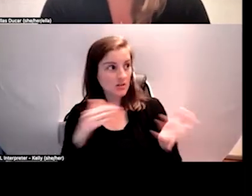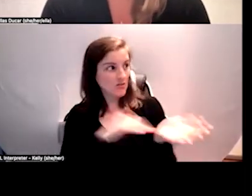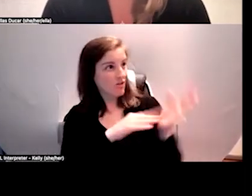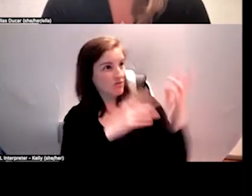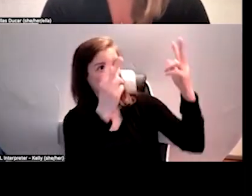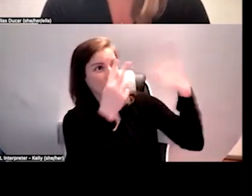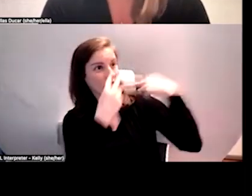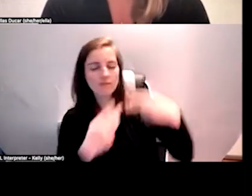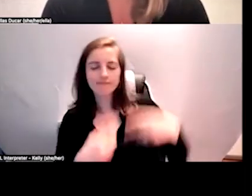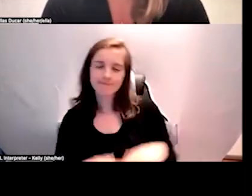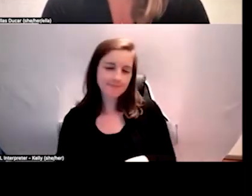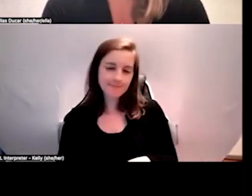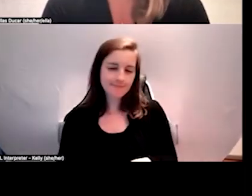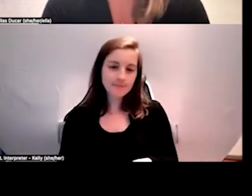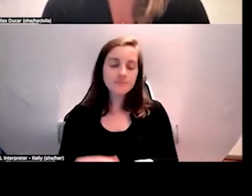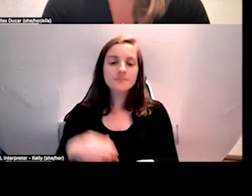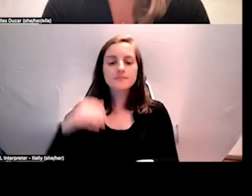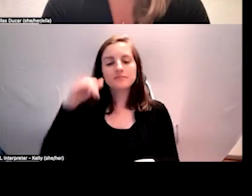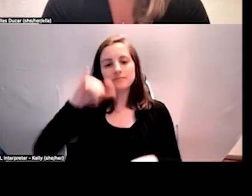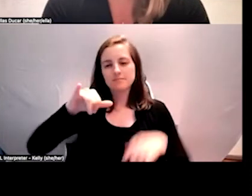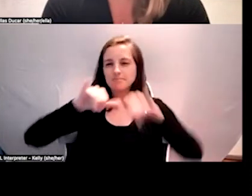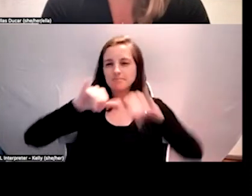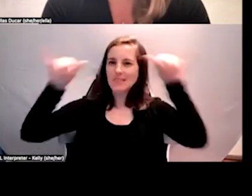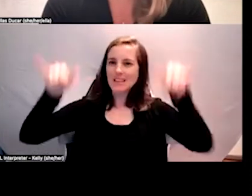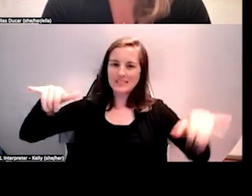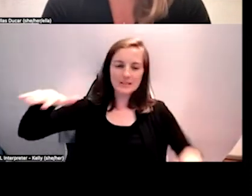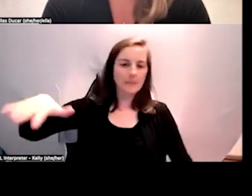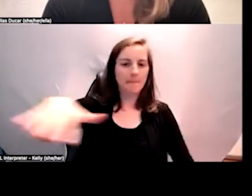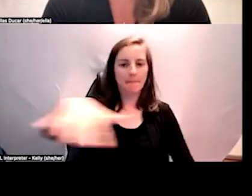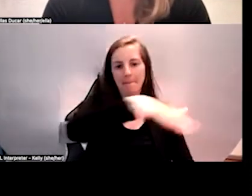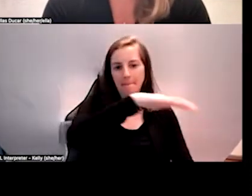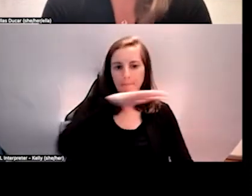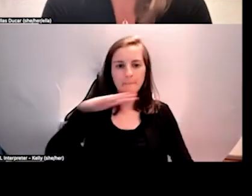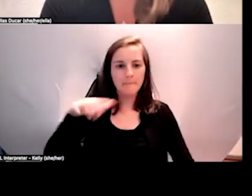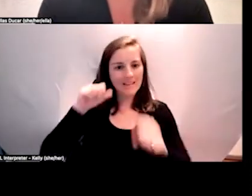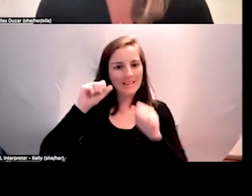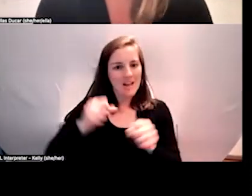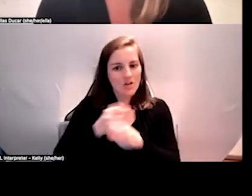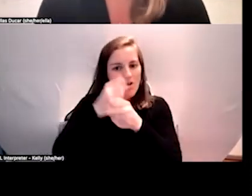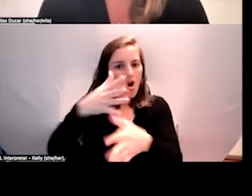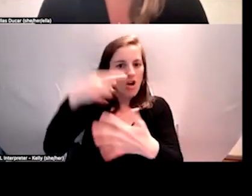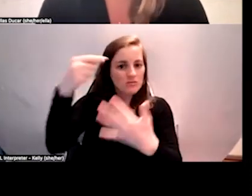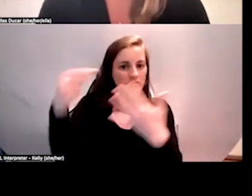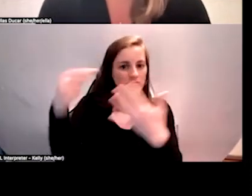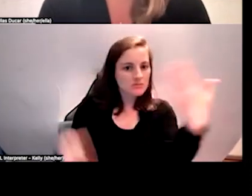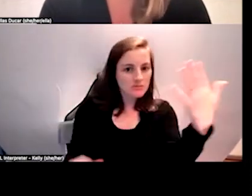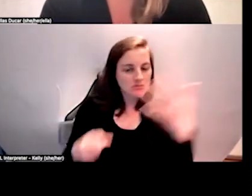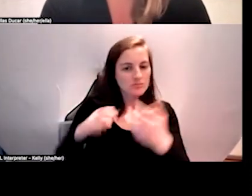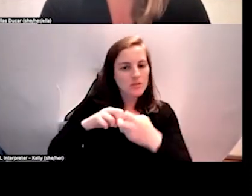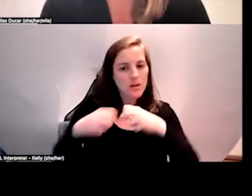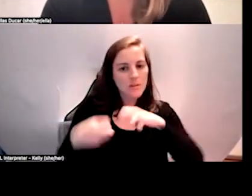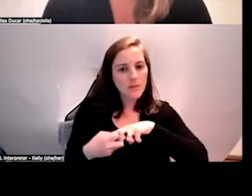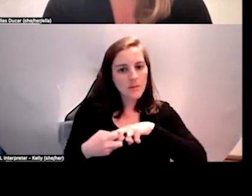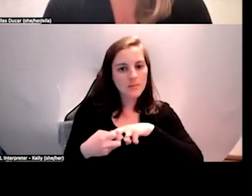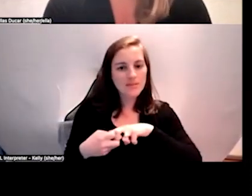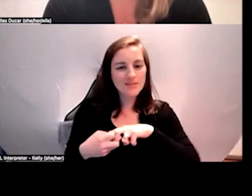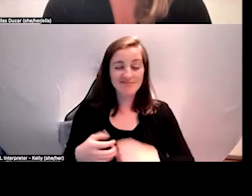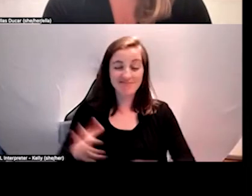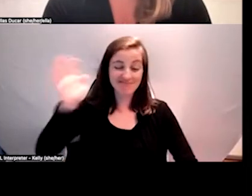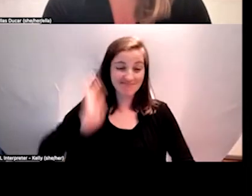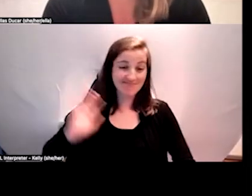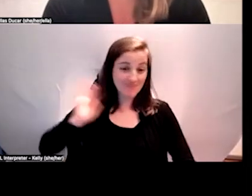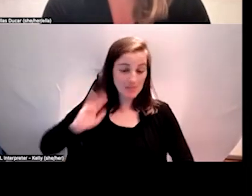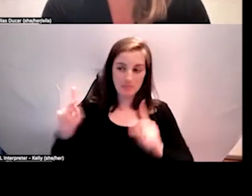much more systemic approach rather than just blaming the person, which is what has traditionally happened in